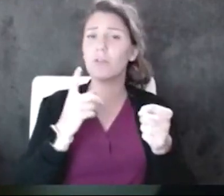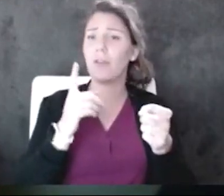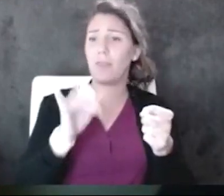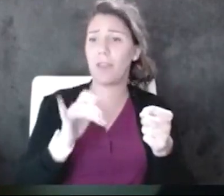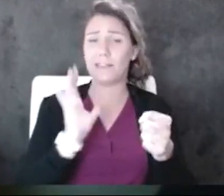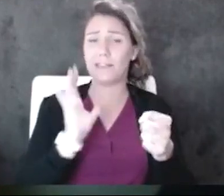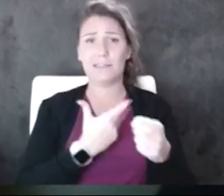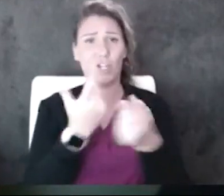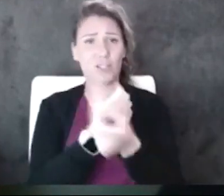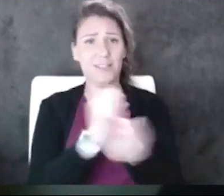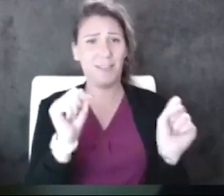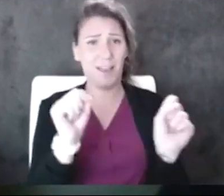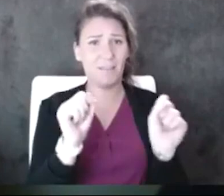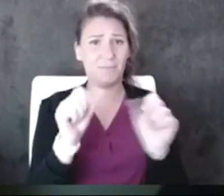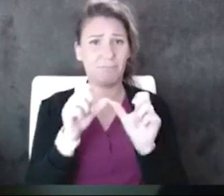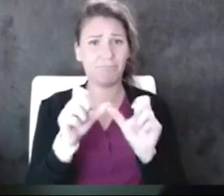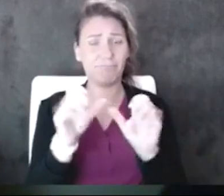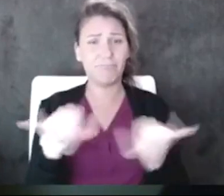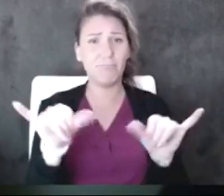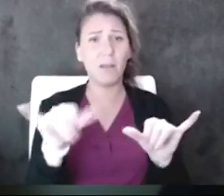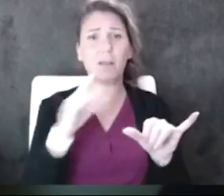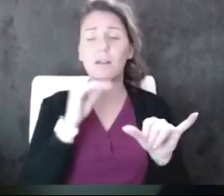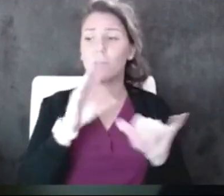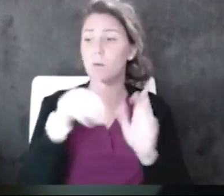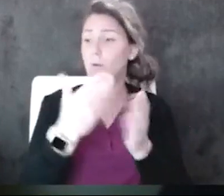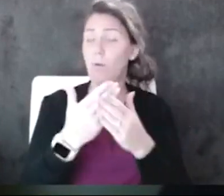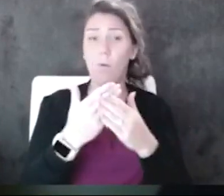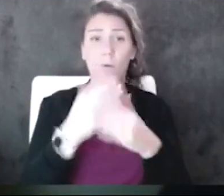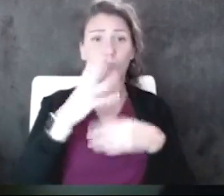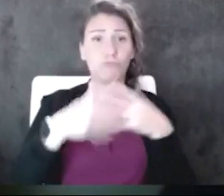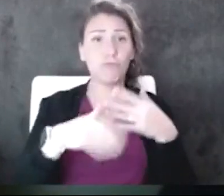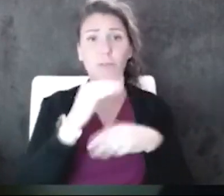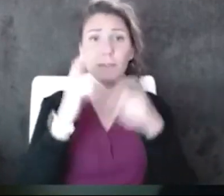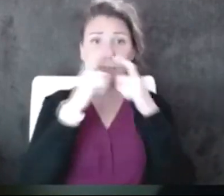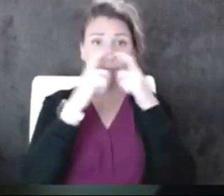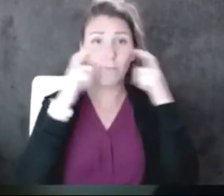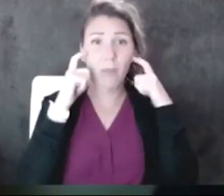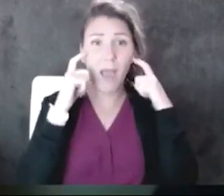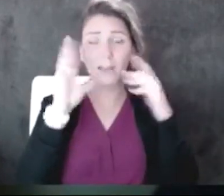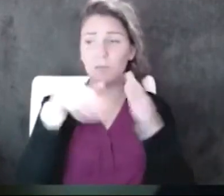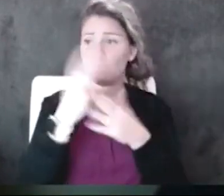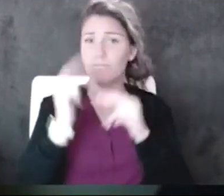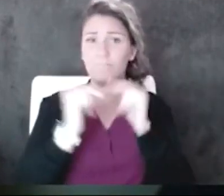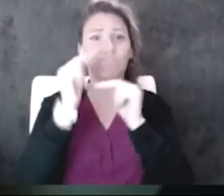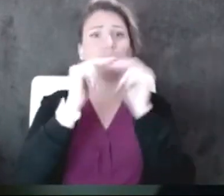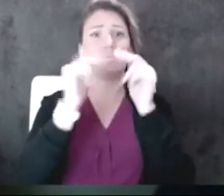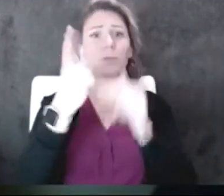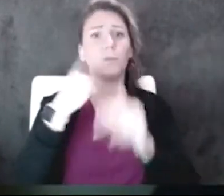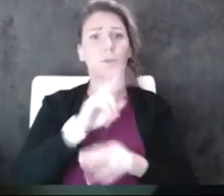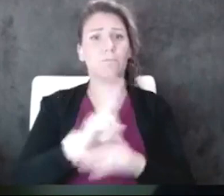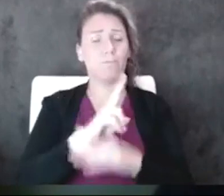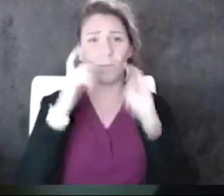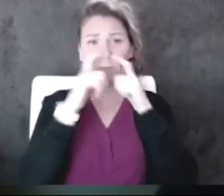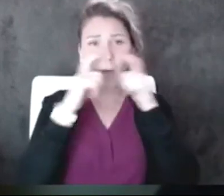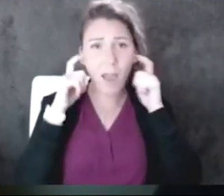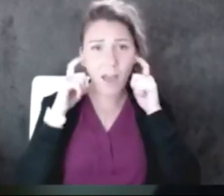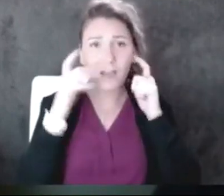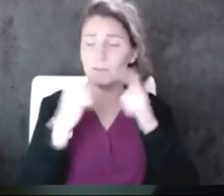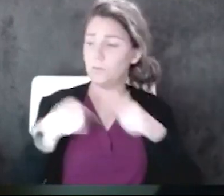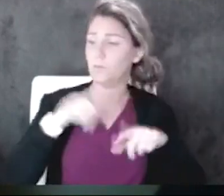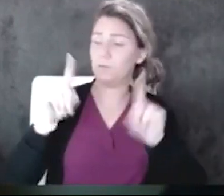All donors and staff are wearing masks in all of our facilities across the community. We are